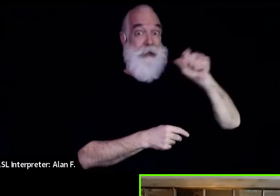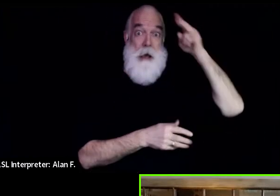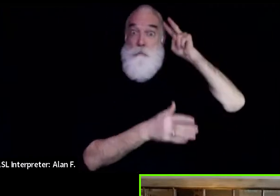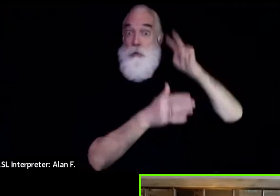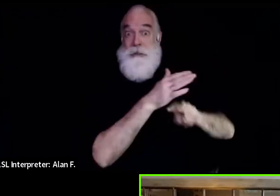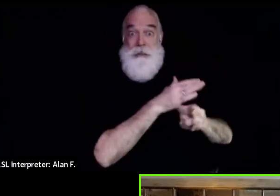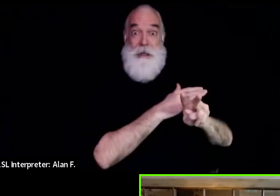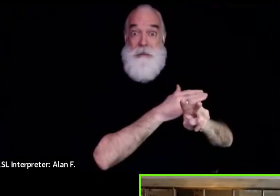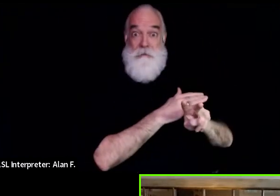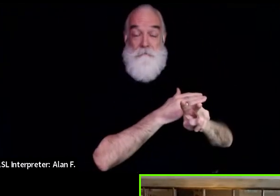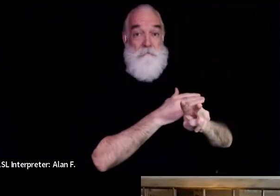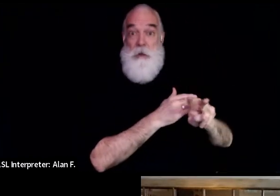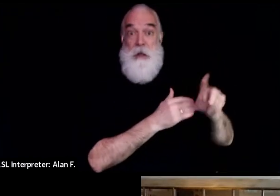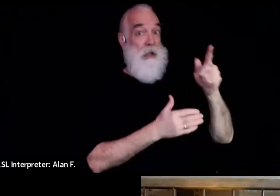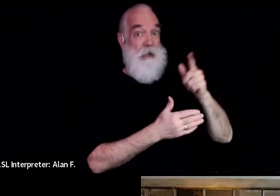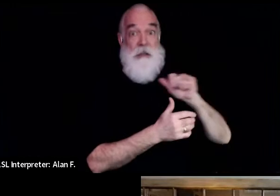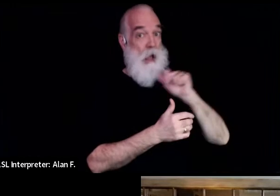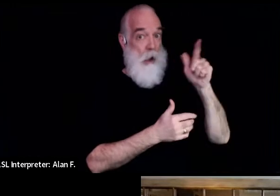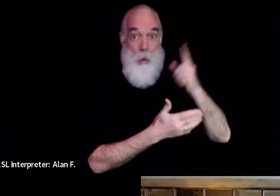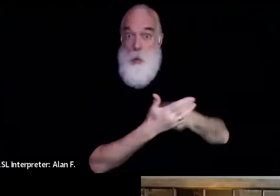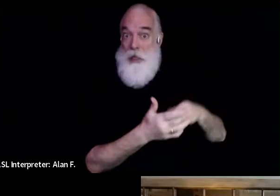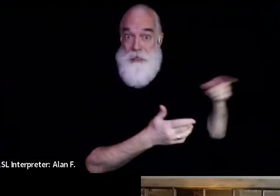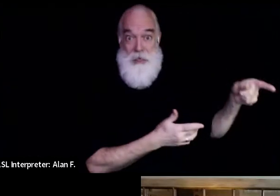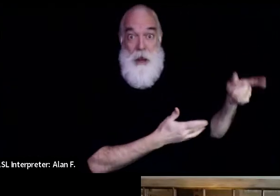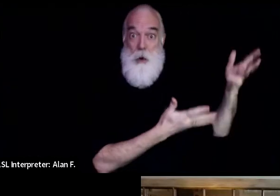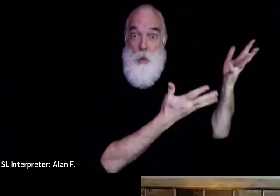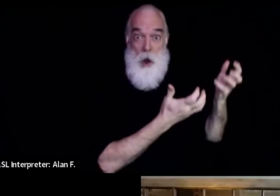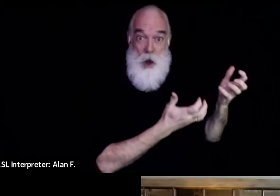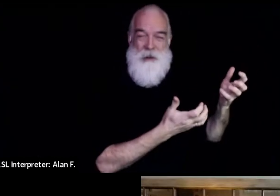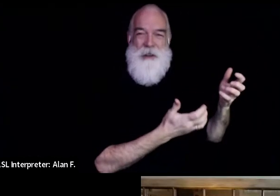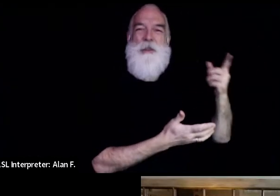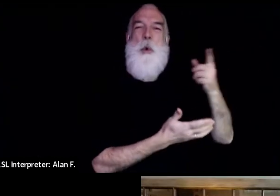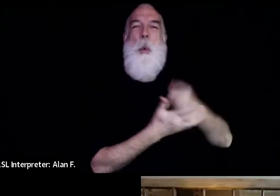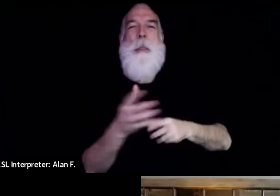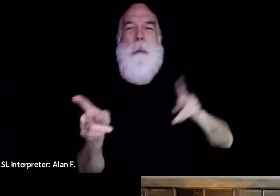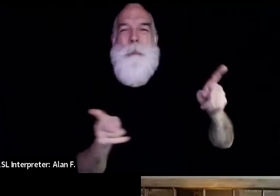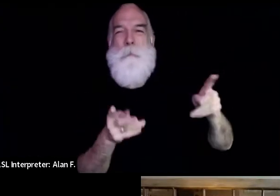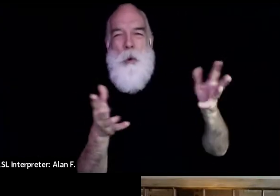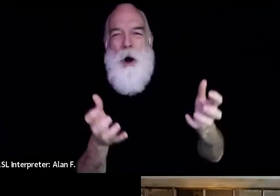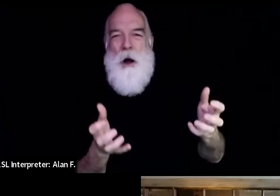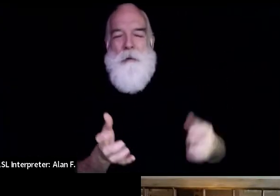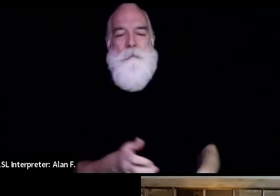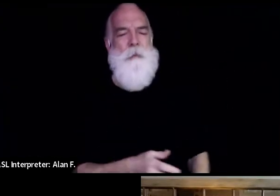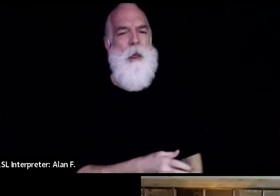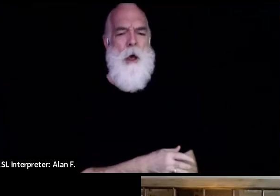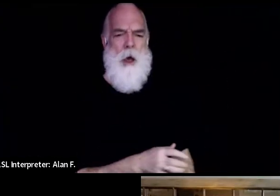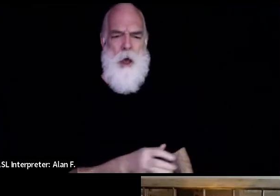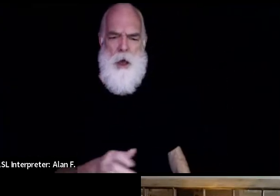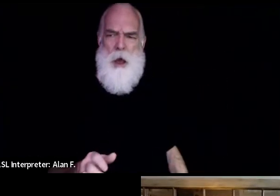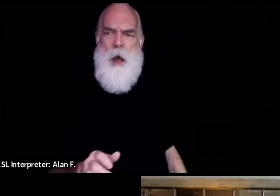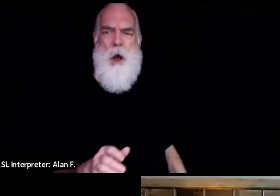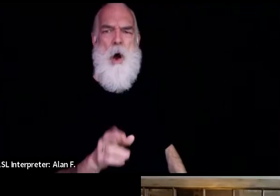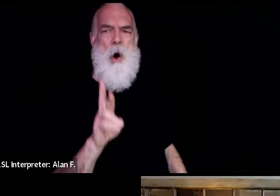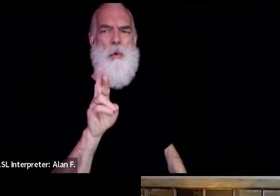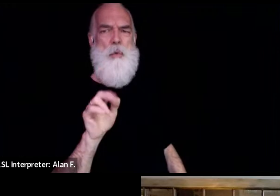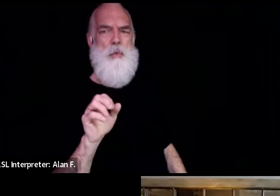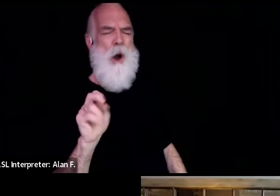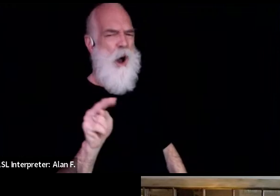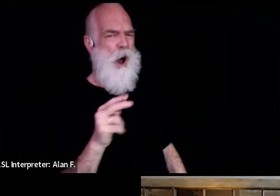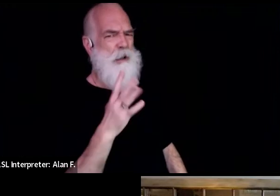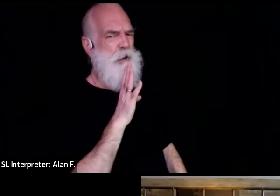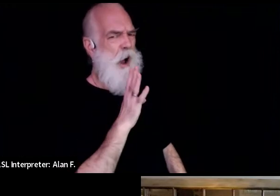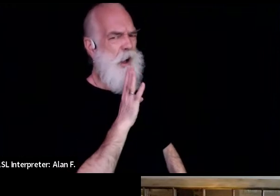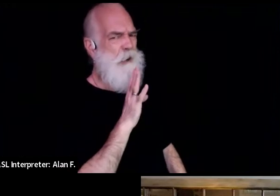for it to be. Let's talk about that, because certainly change is facing more headwinds, I think,